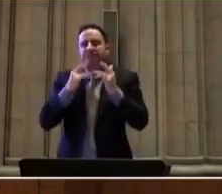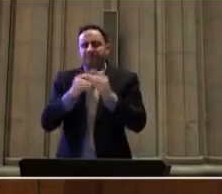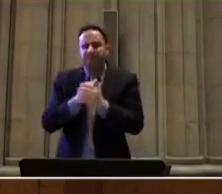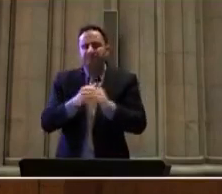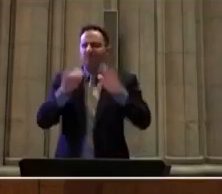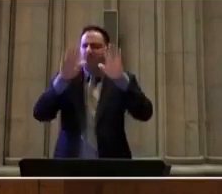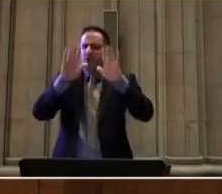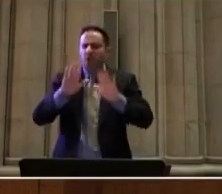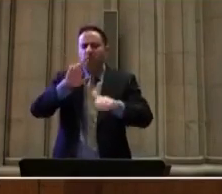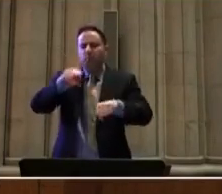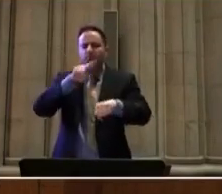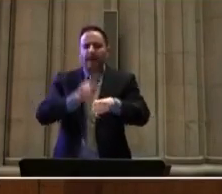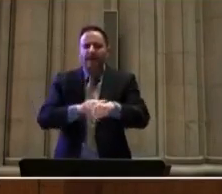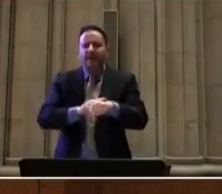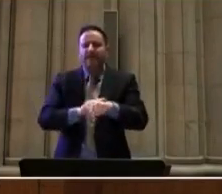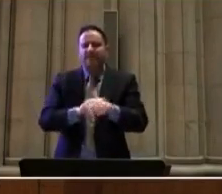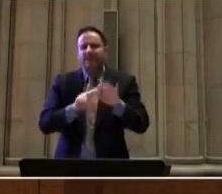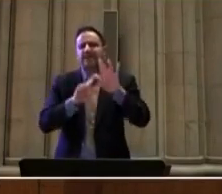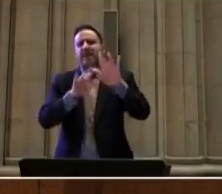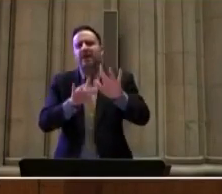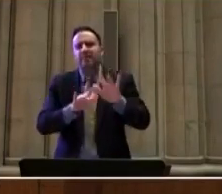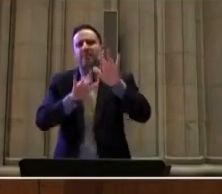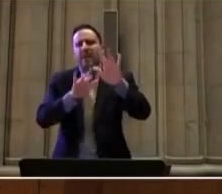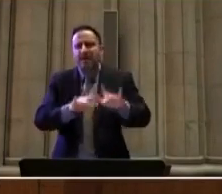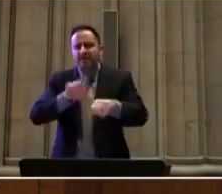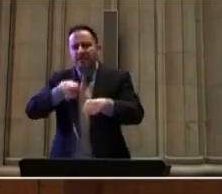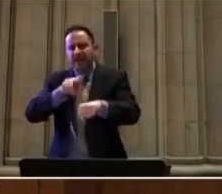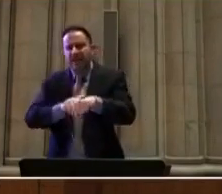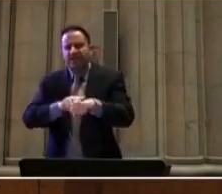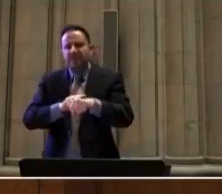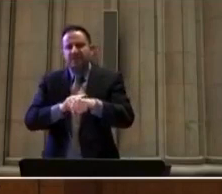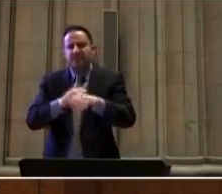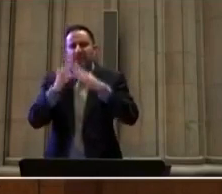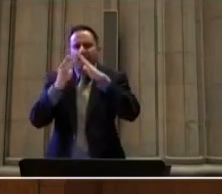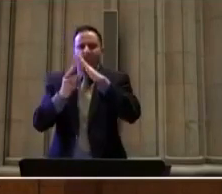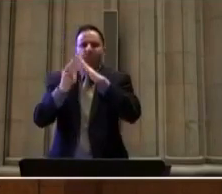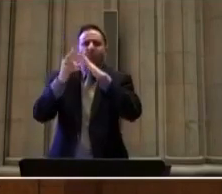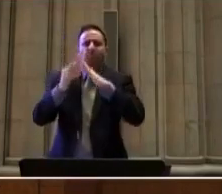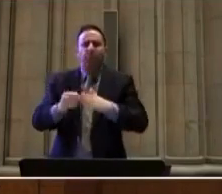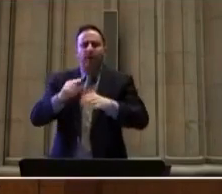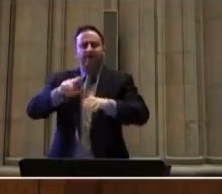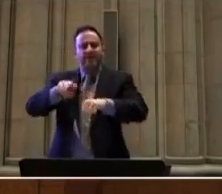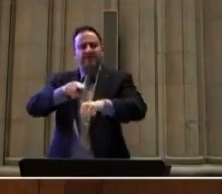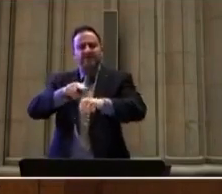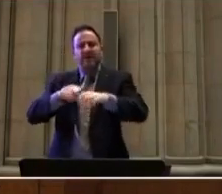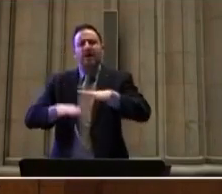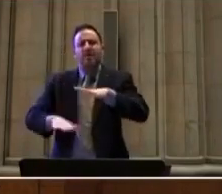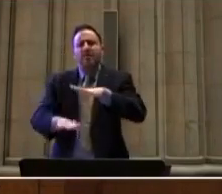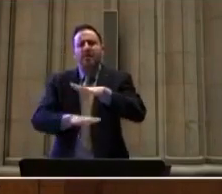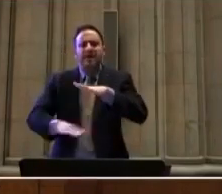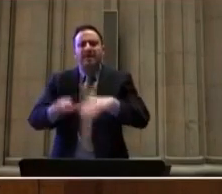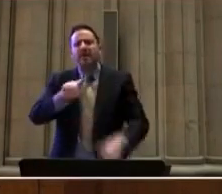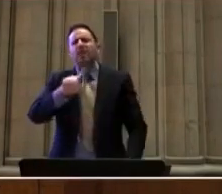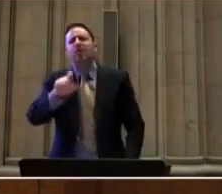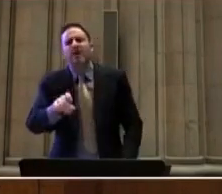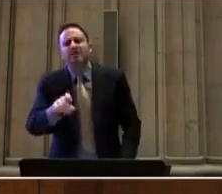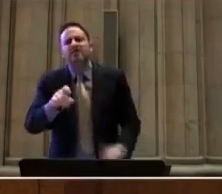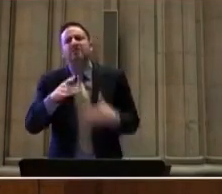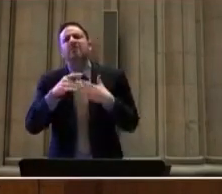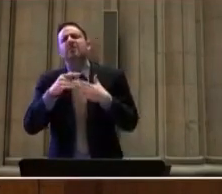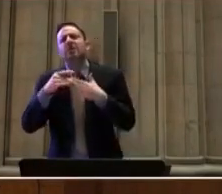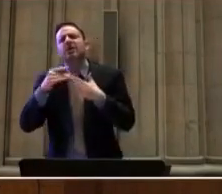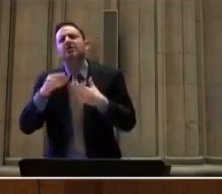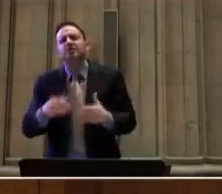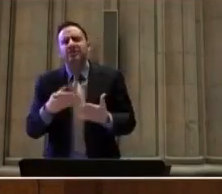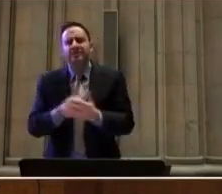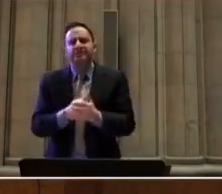great nation is a compassionate nation." The prophet's basic question to the leadership of his day was the